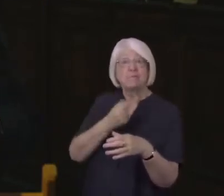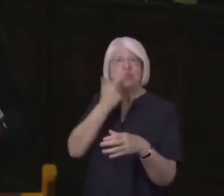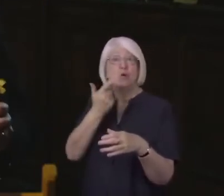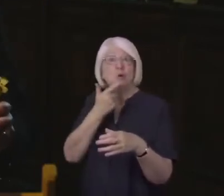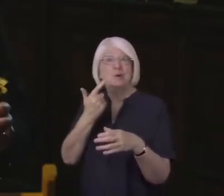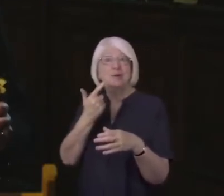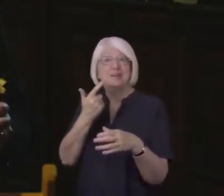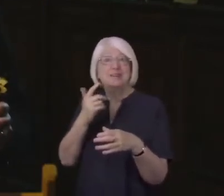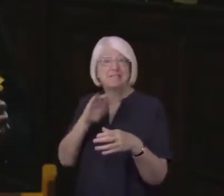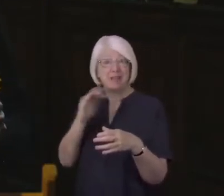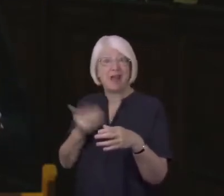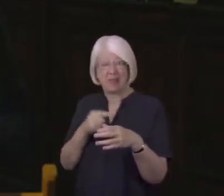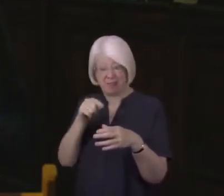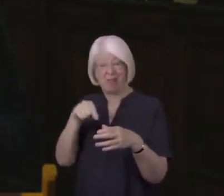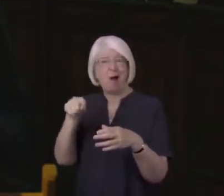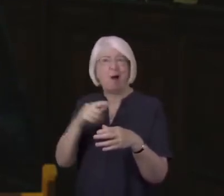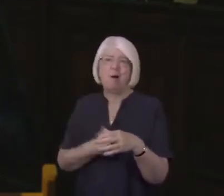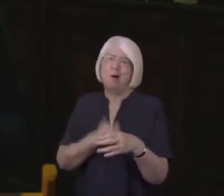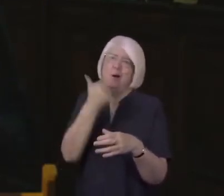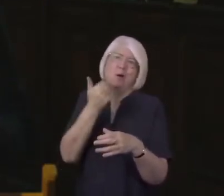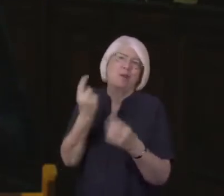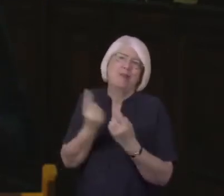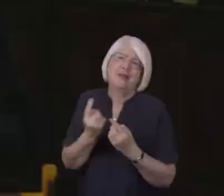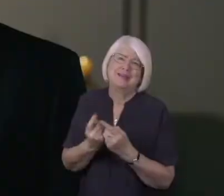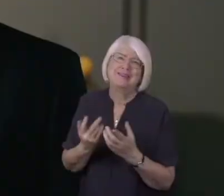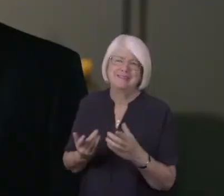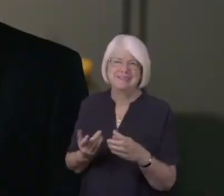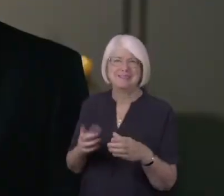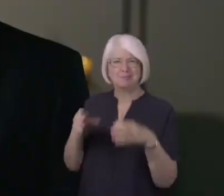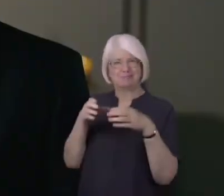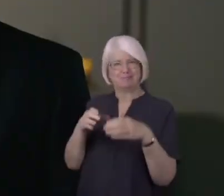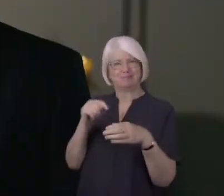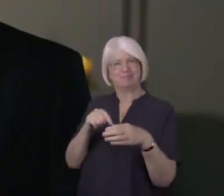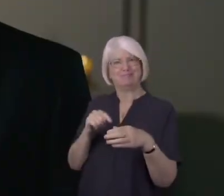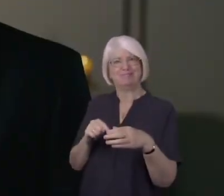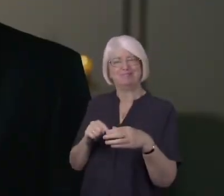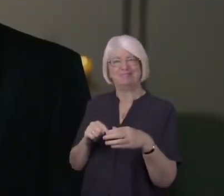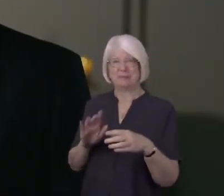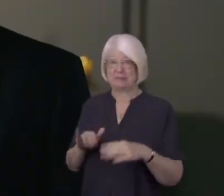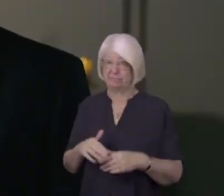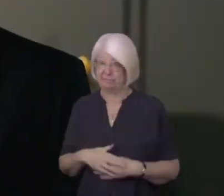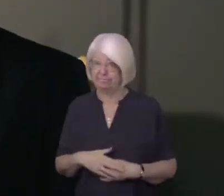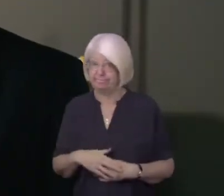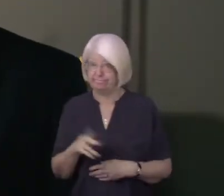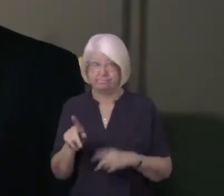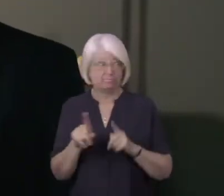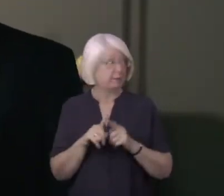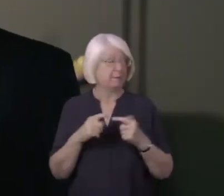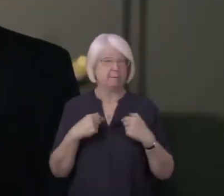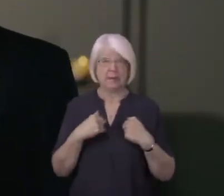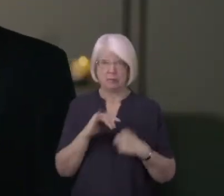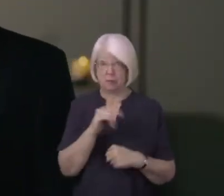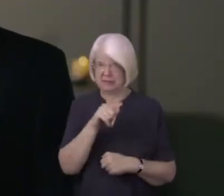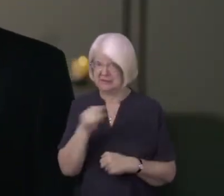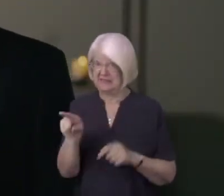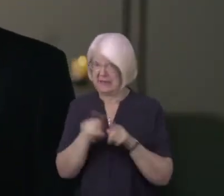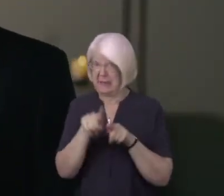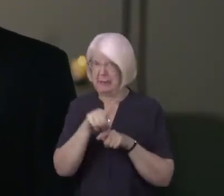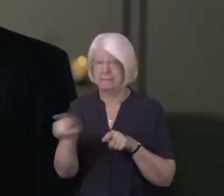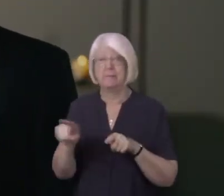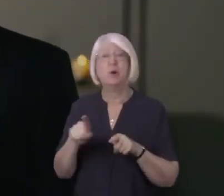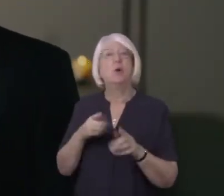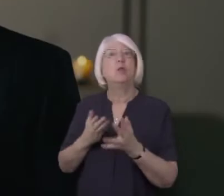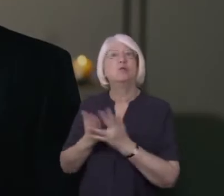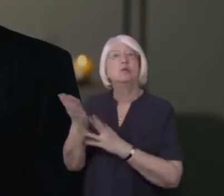them, all the good things that the world produces for us. And if you're sensible like me, you